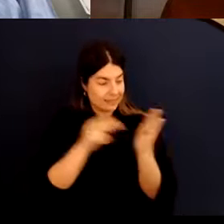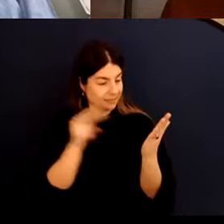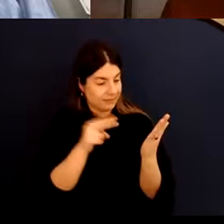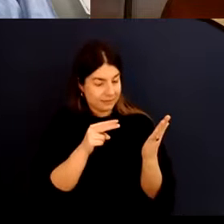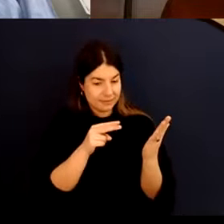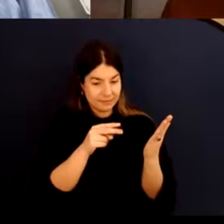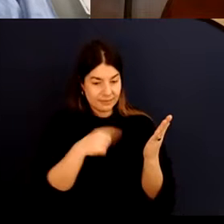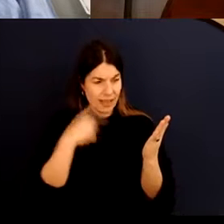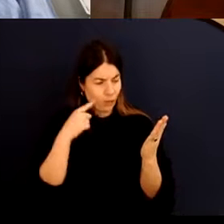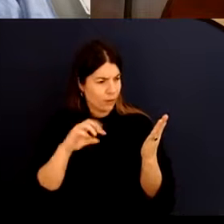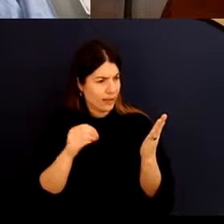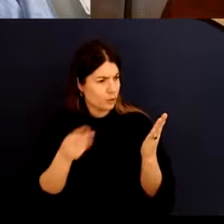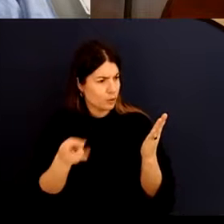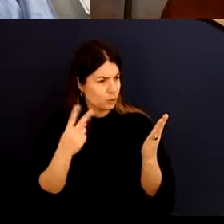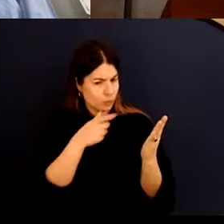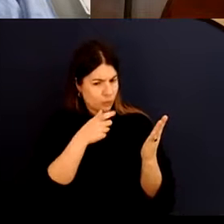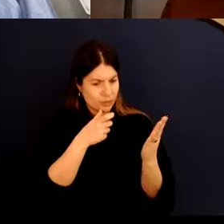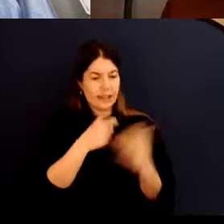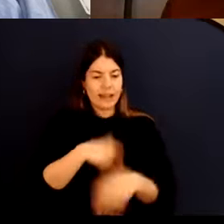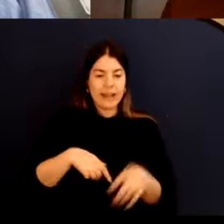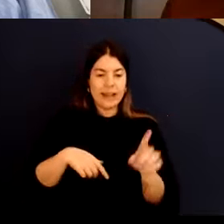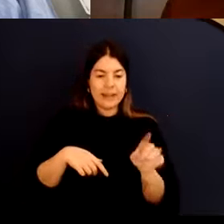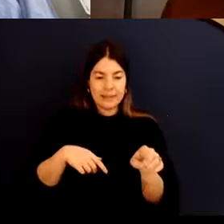I know there's a number 2 there, is Nika Cleaver.